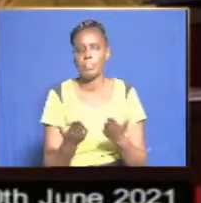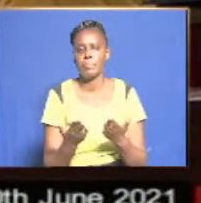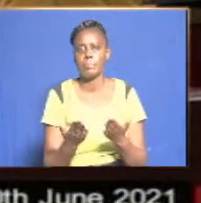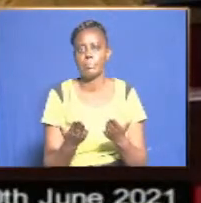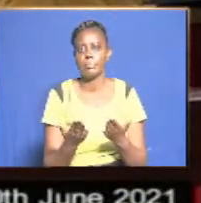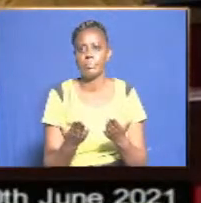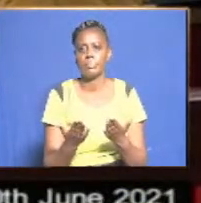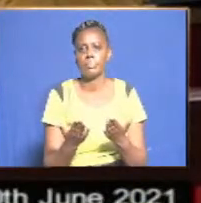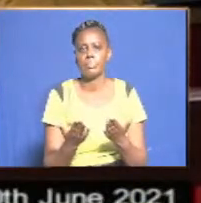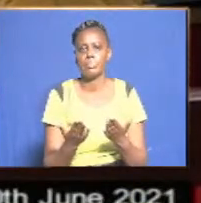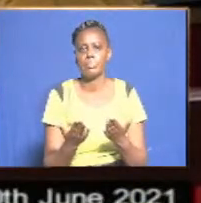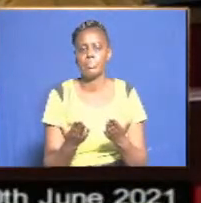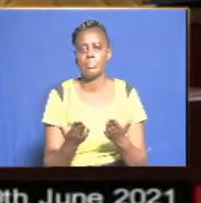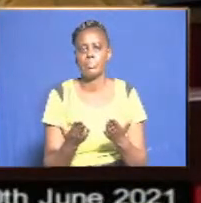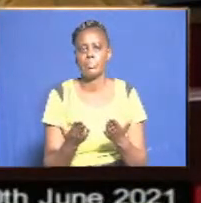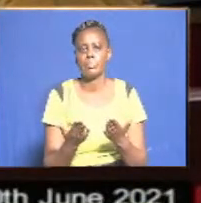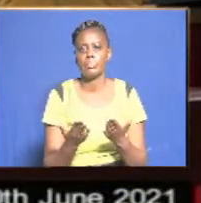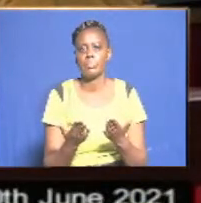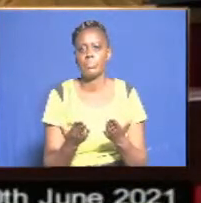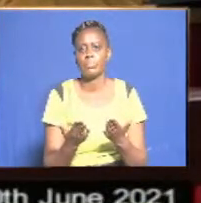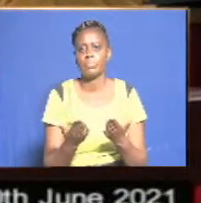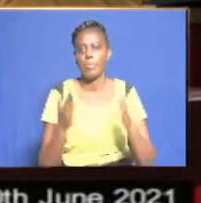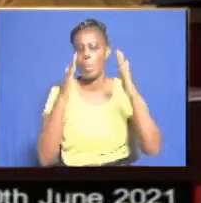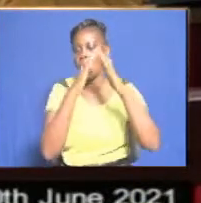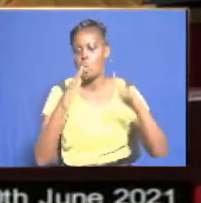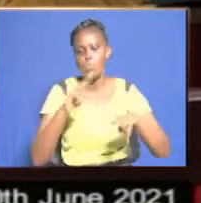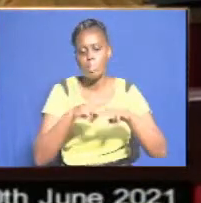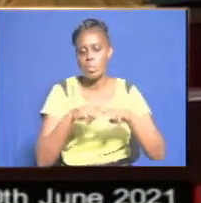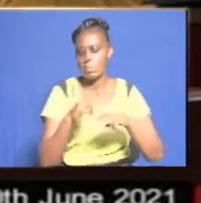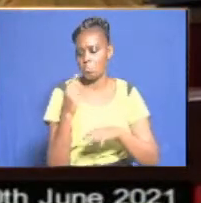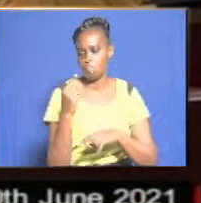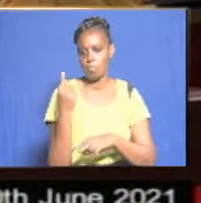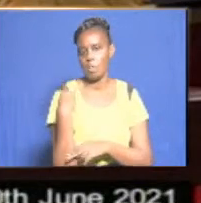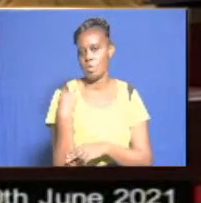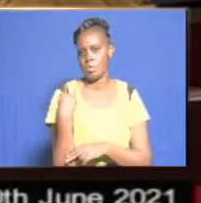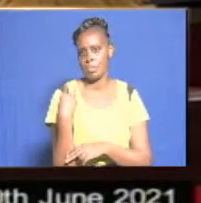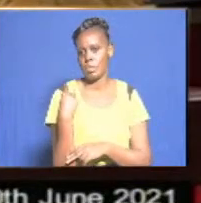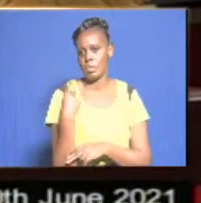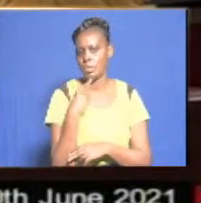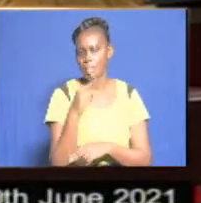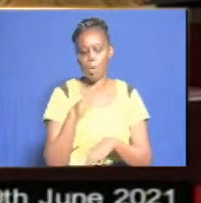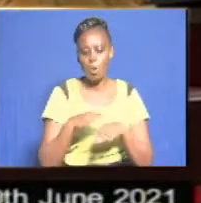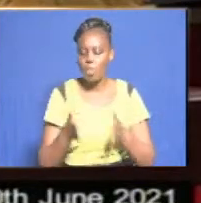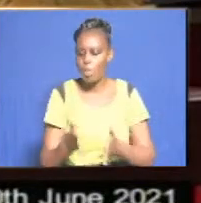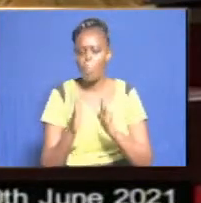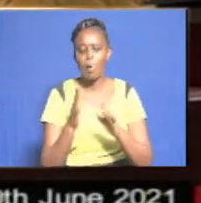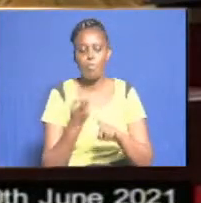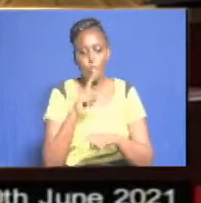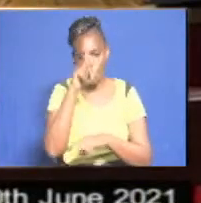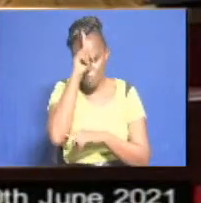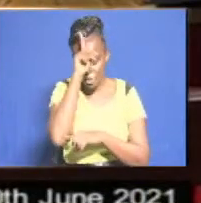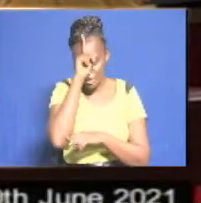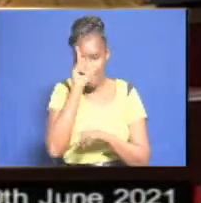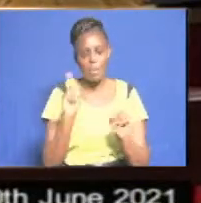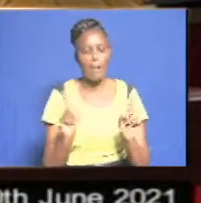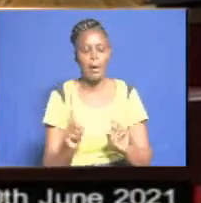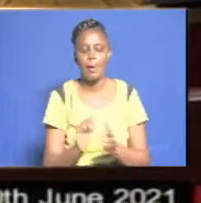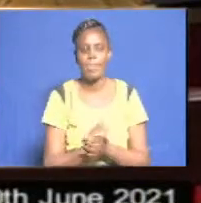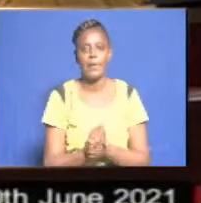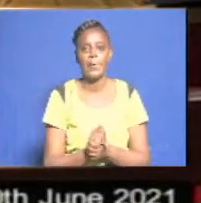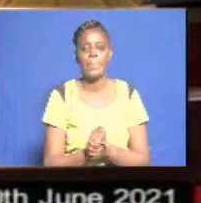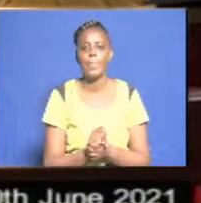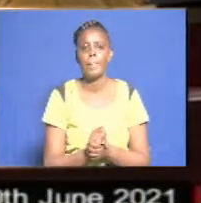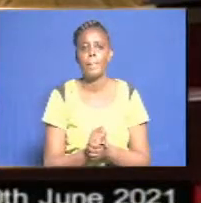maybe, but they should have come here. The House was sitting yesterday, so they cannot be said to be on the way from their villages.